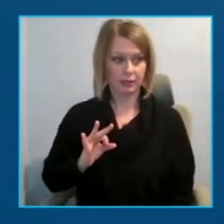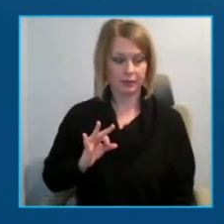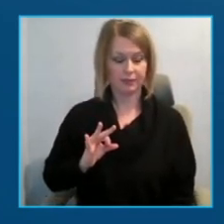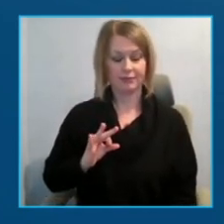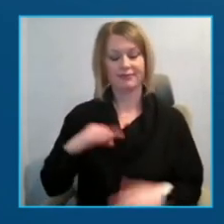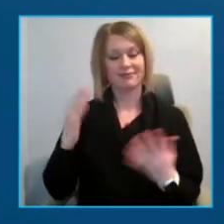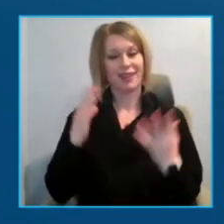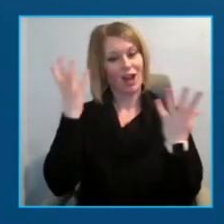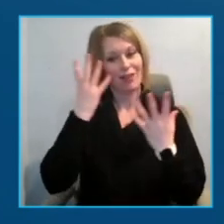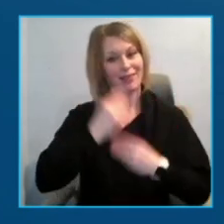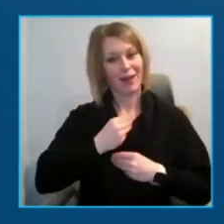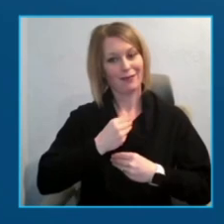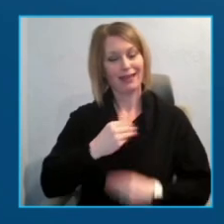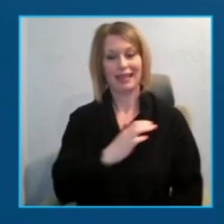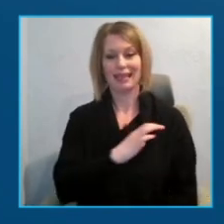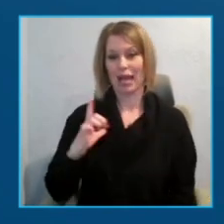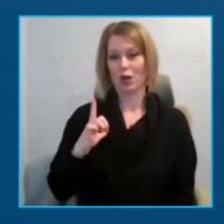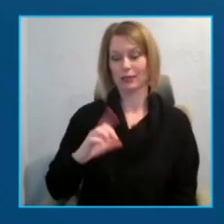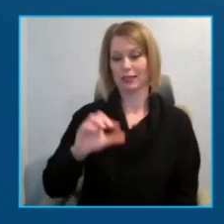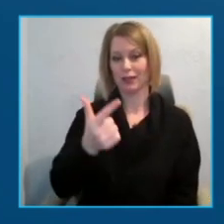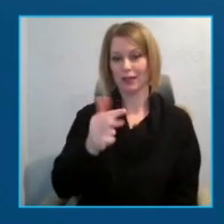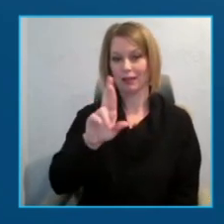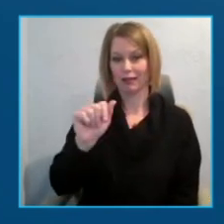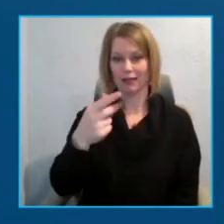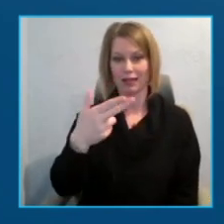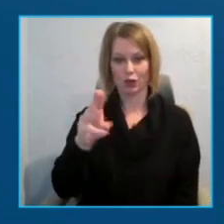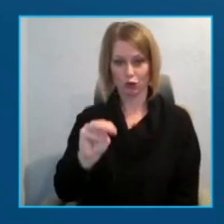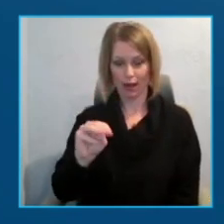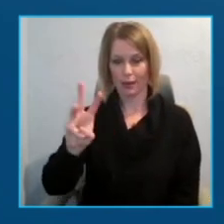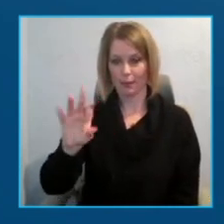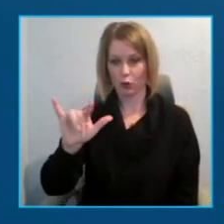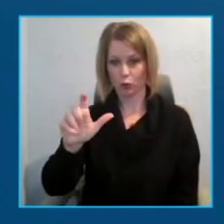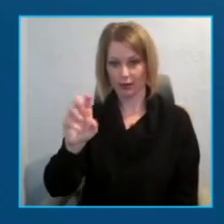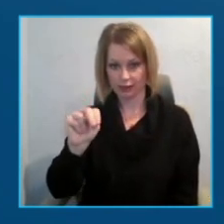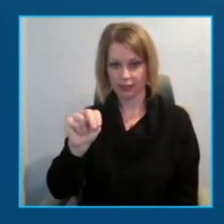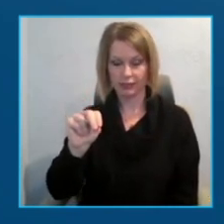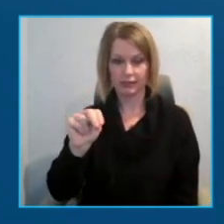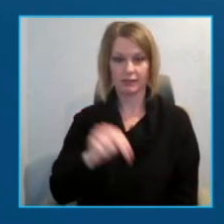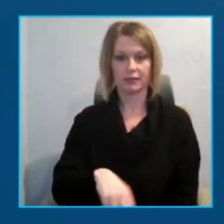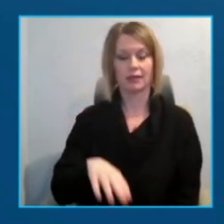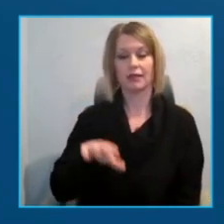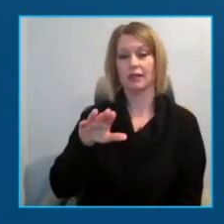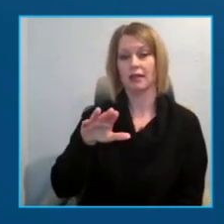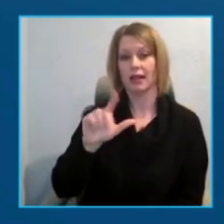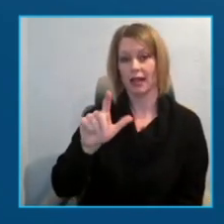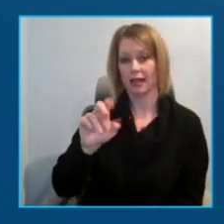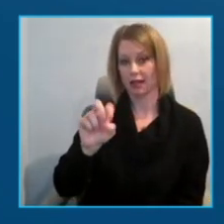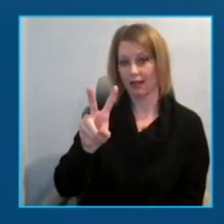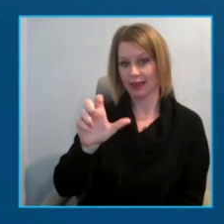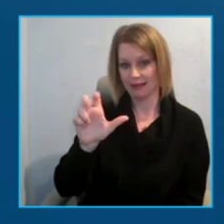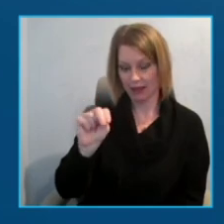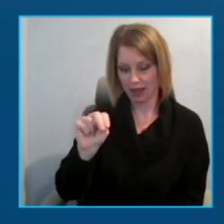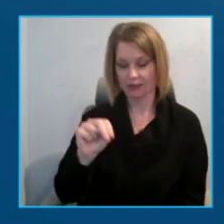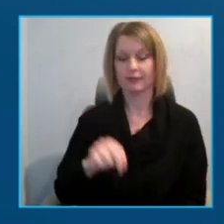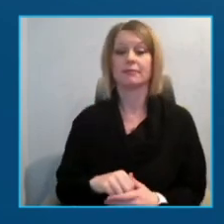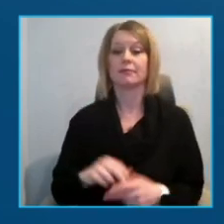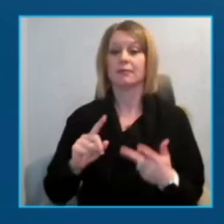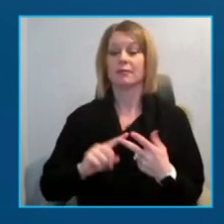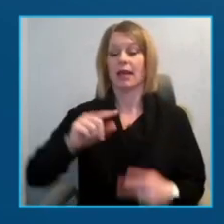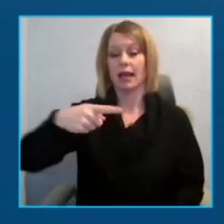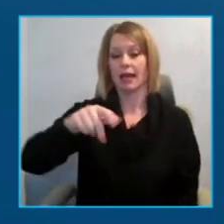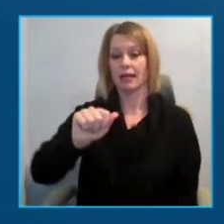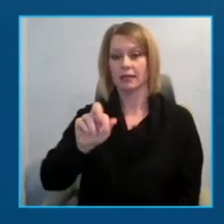DNC counsel, Graham Wilson and Addie Levin, and our parliamentarian, Helen